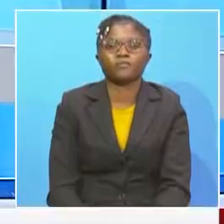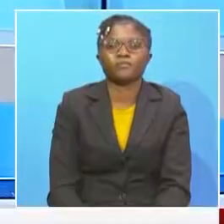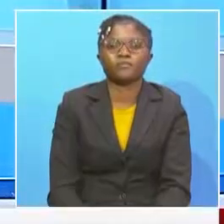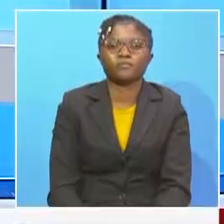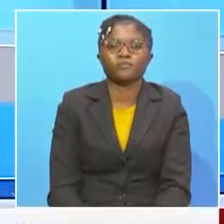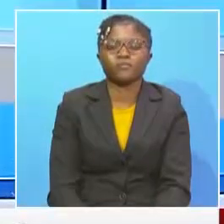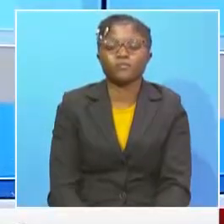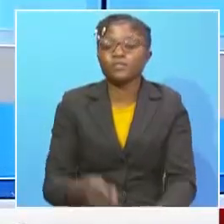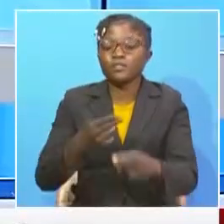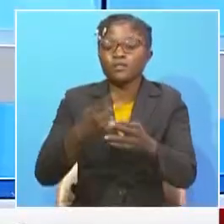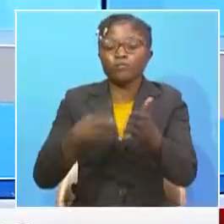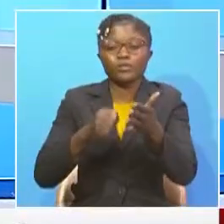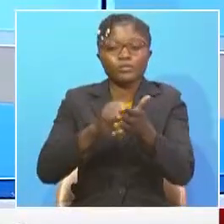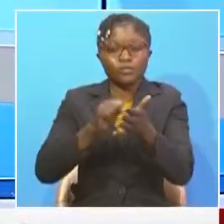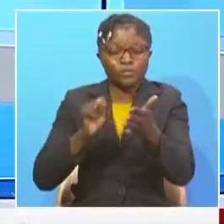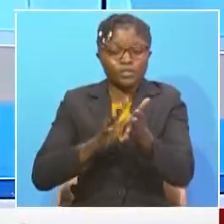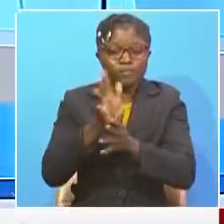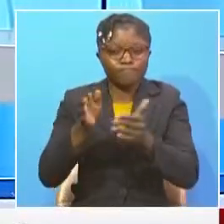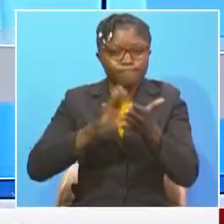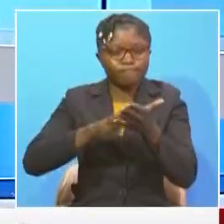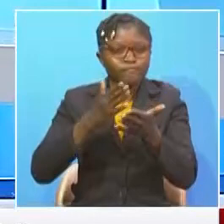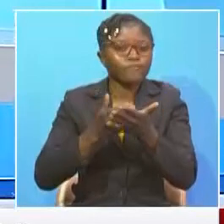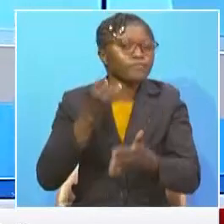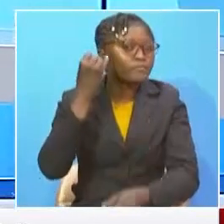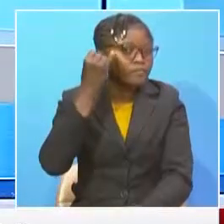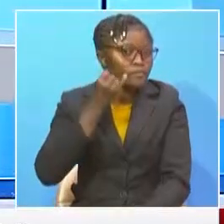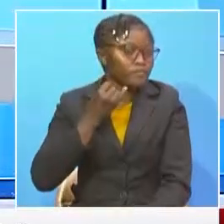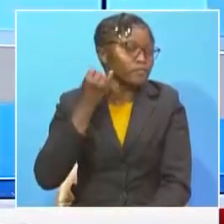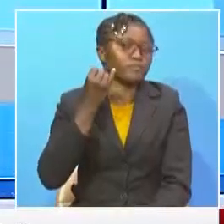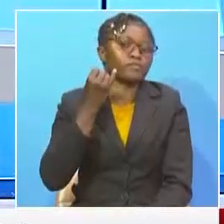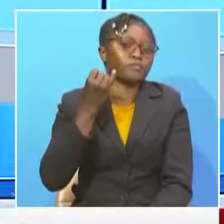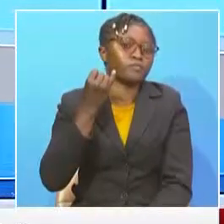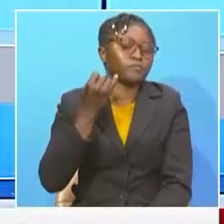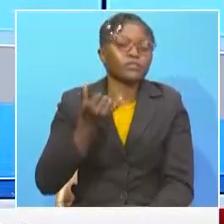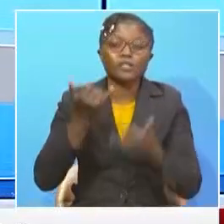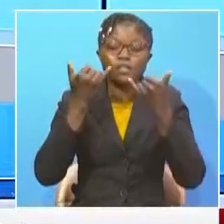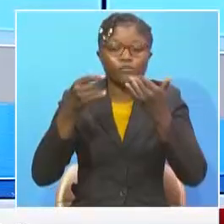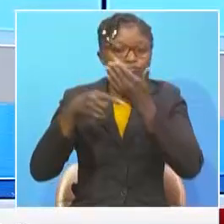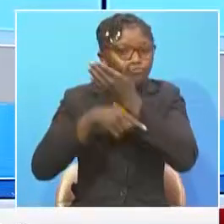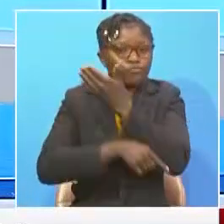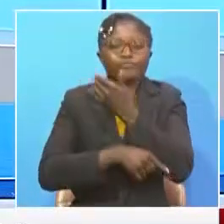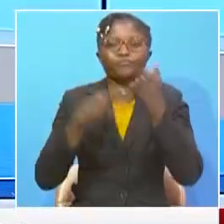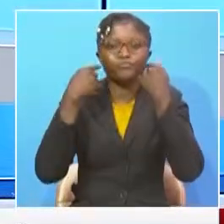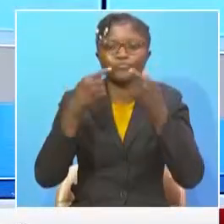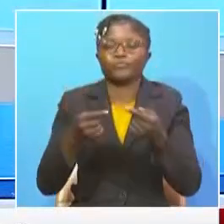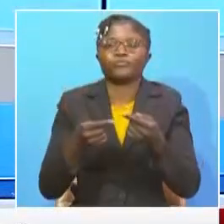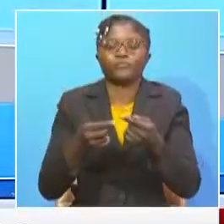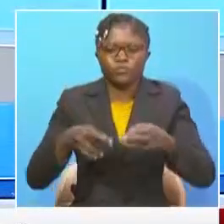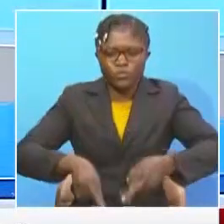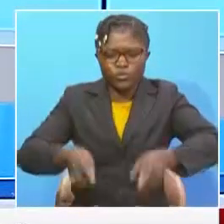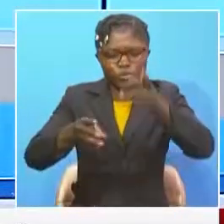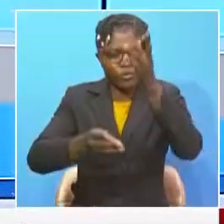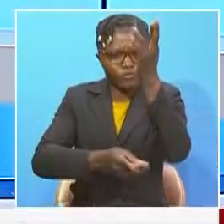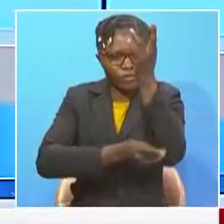I'm Trust Bemba, and my sign language interpreter is Jennifer Shalyonda. The news in detail. Road